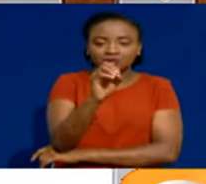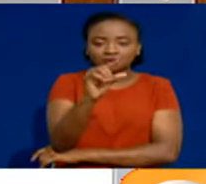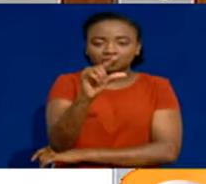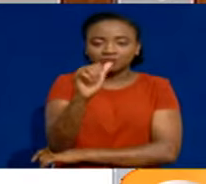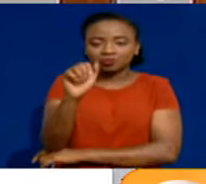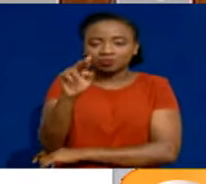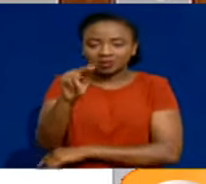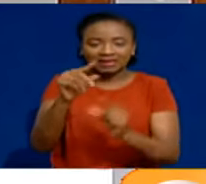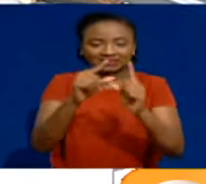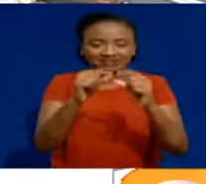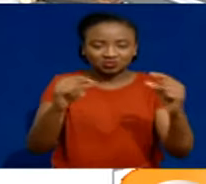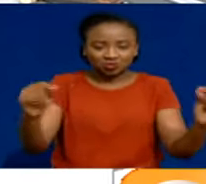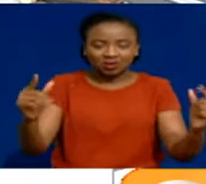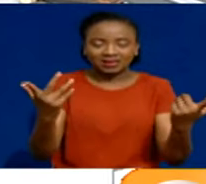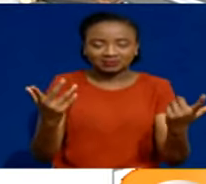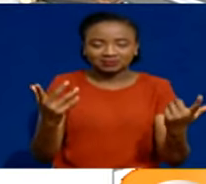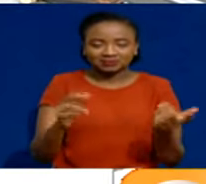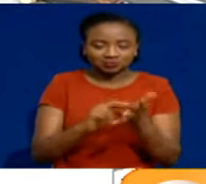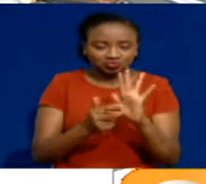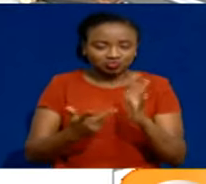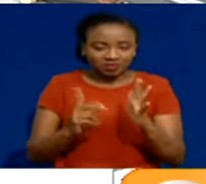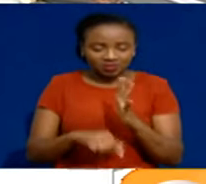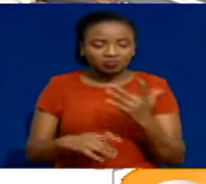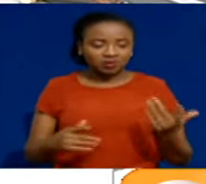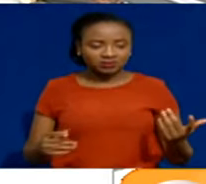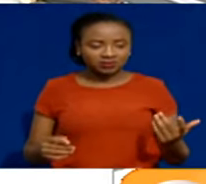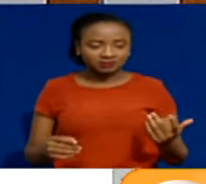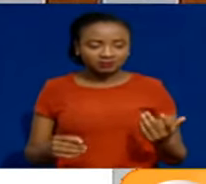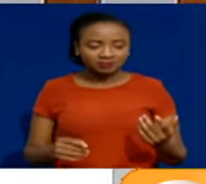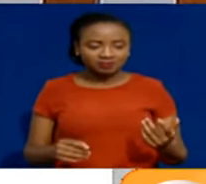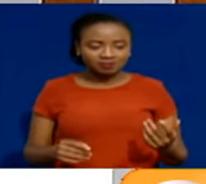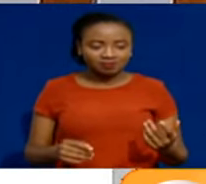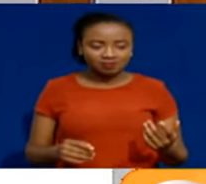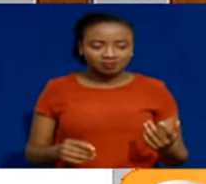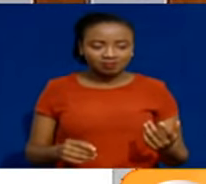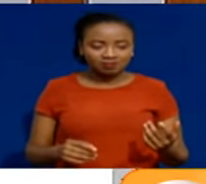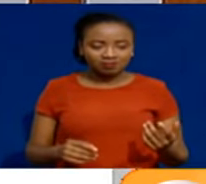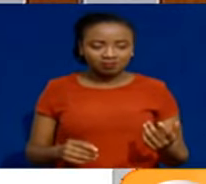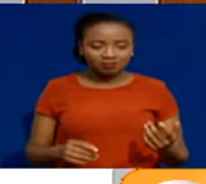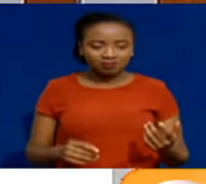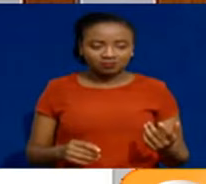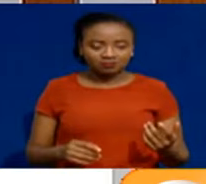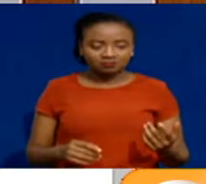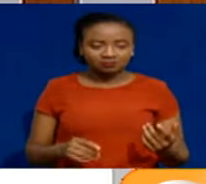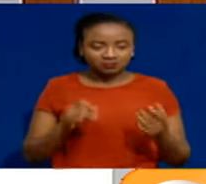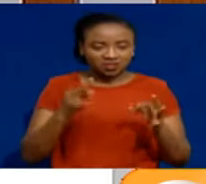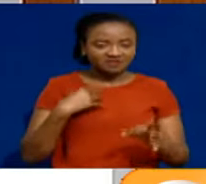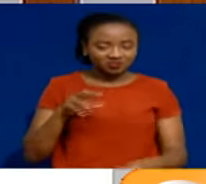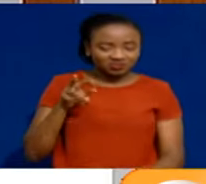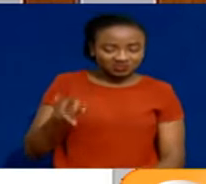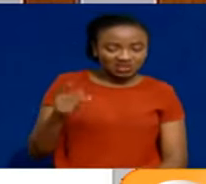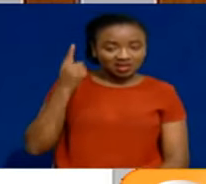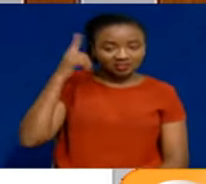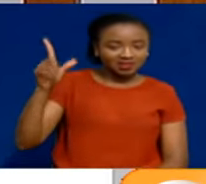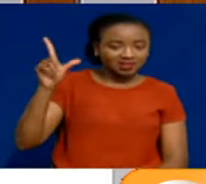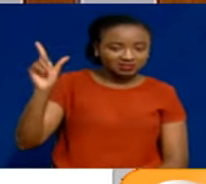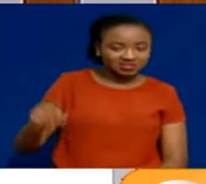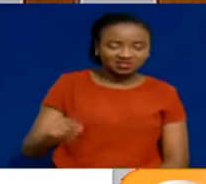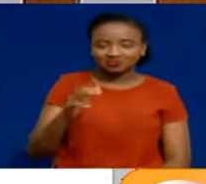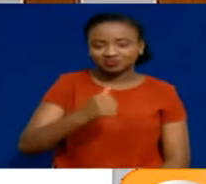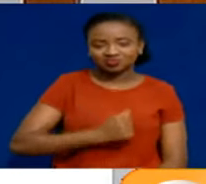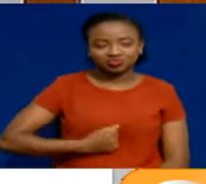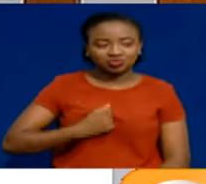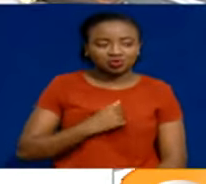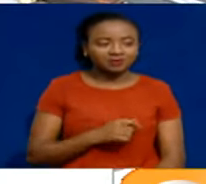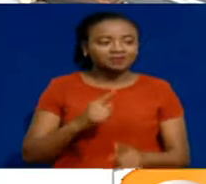Yeah. Okay, what's your point? That's why I'm telling you that if you underrated him, then you will be at loss. But you